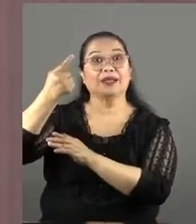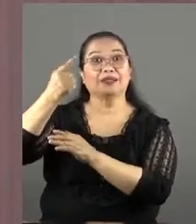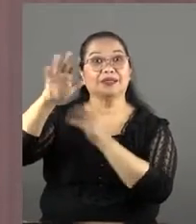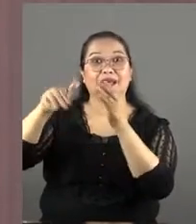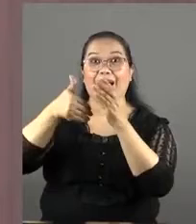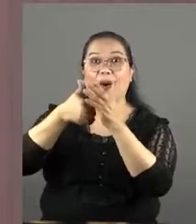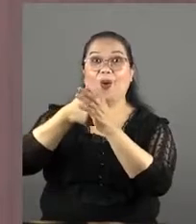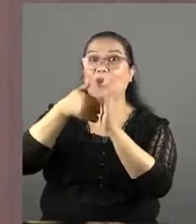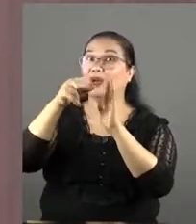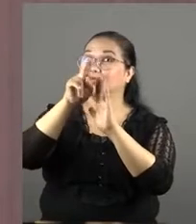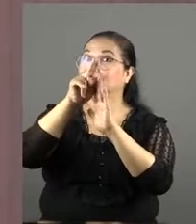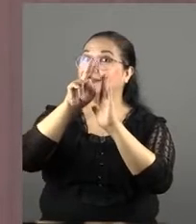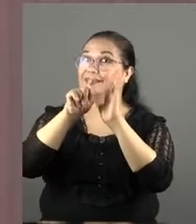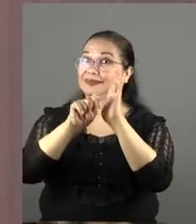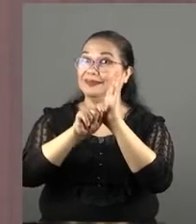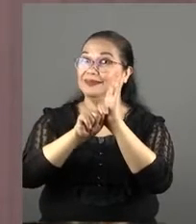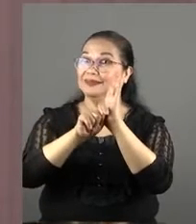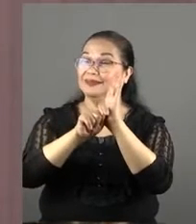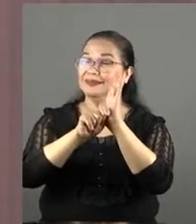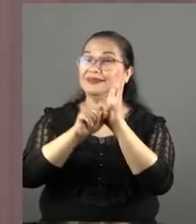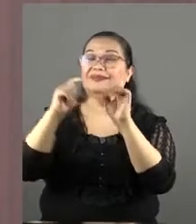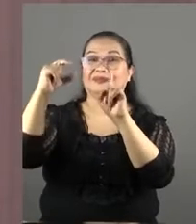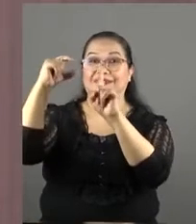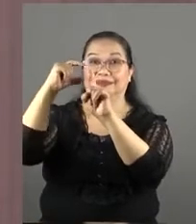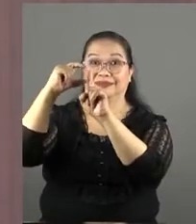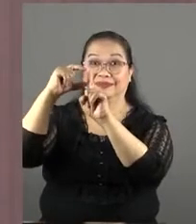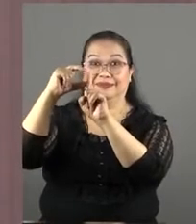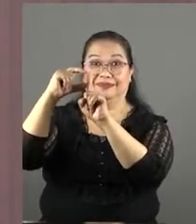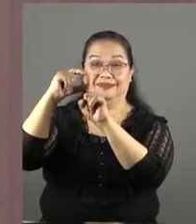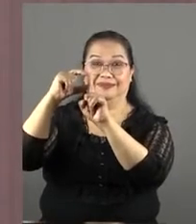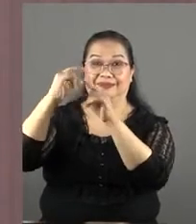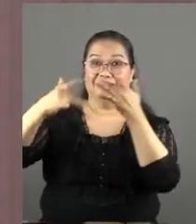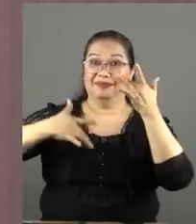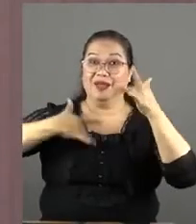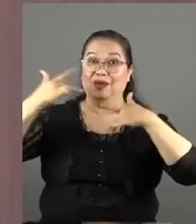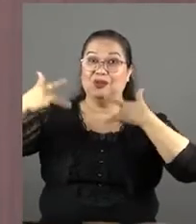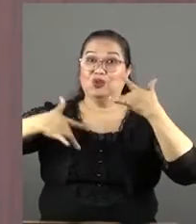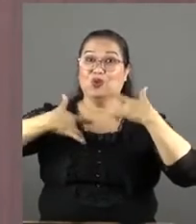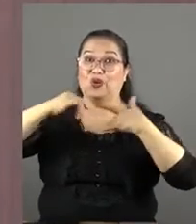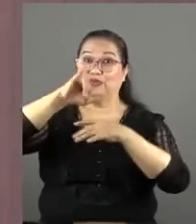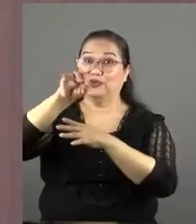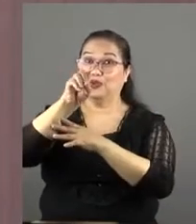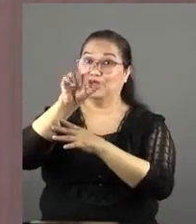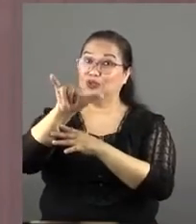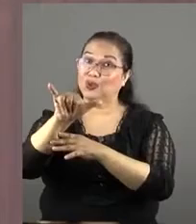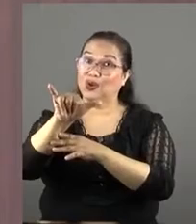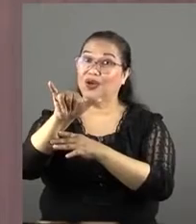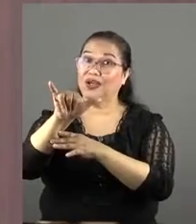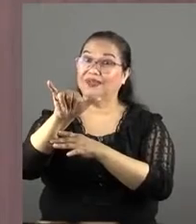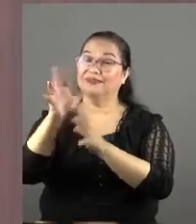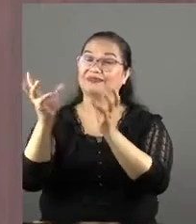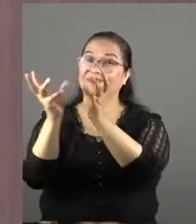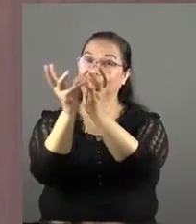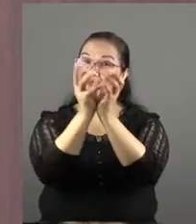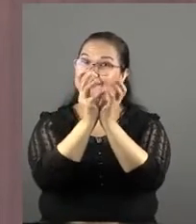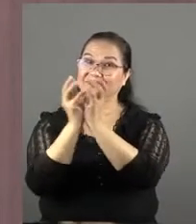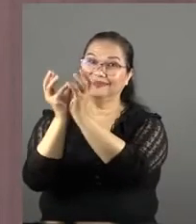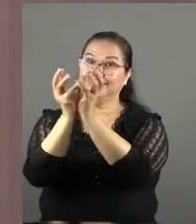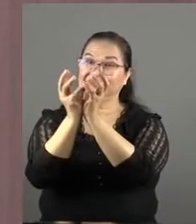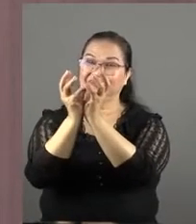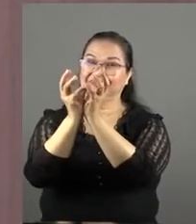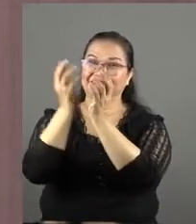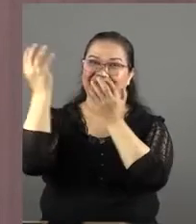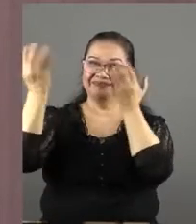New Testament. The word used here for joyful assembly was used for the celebratory